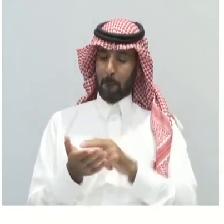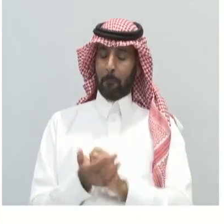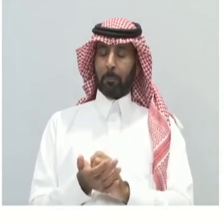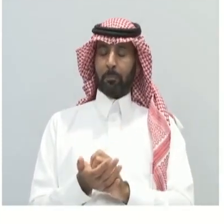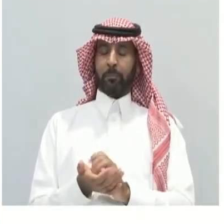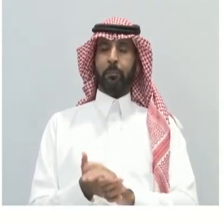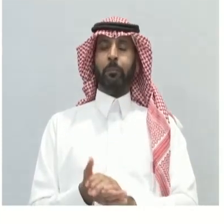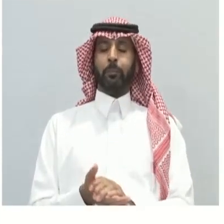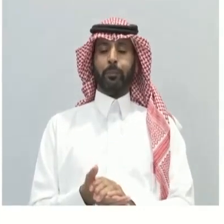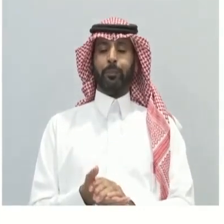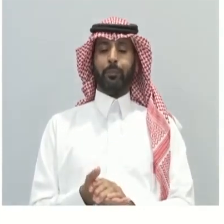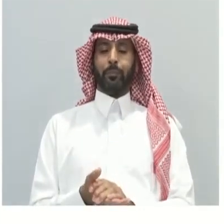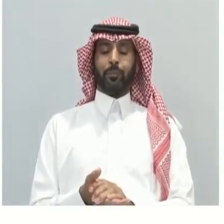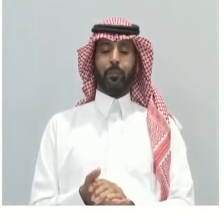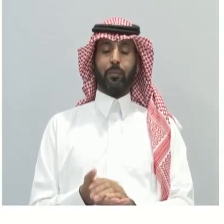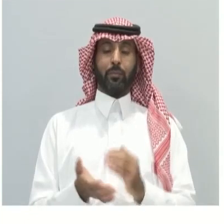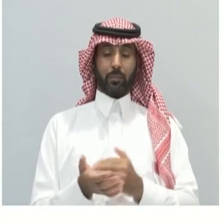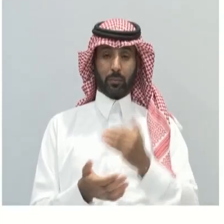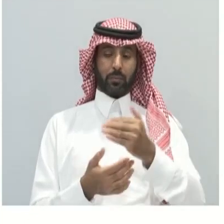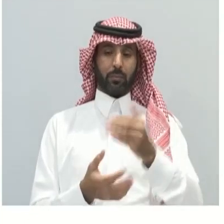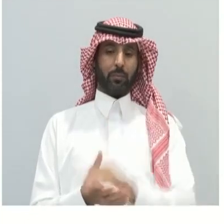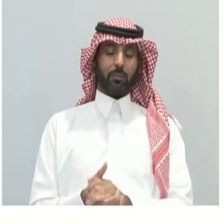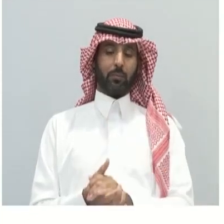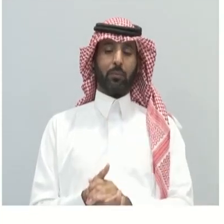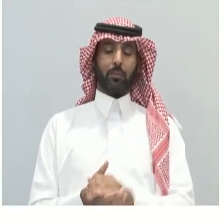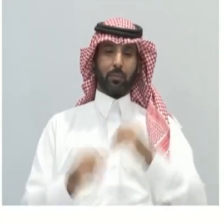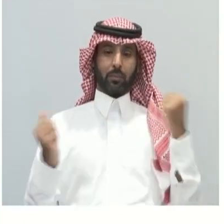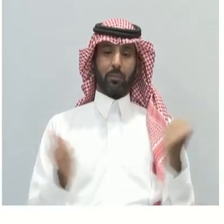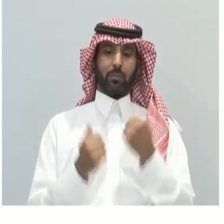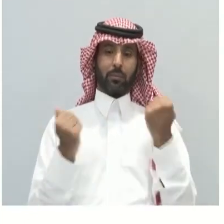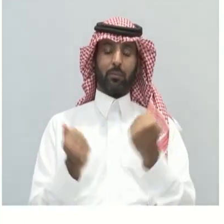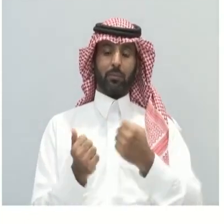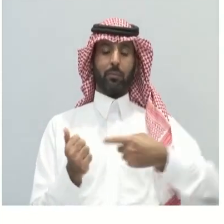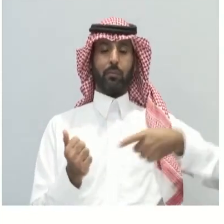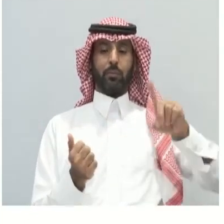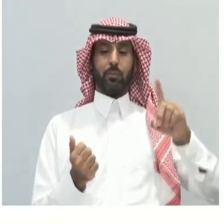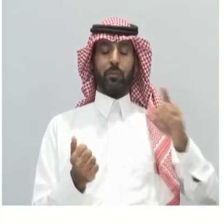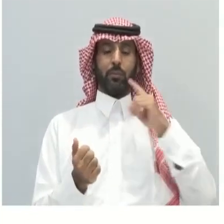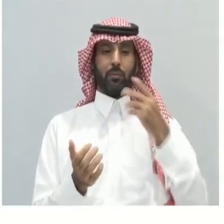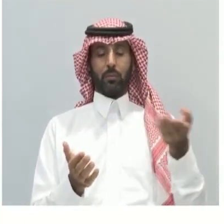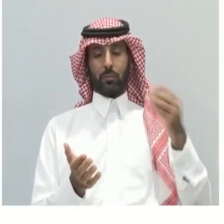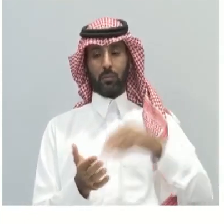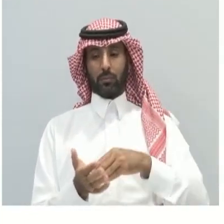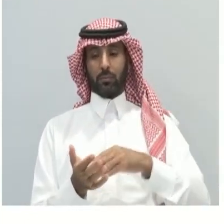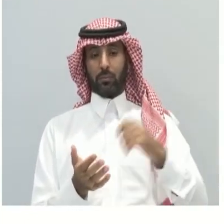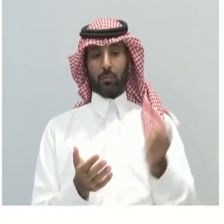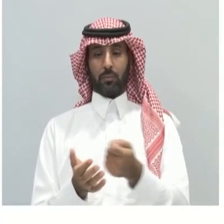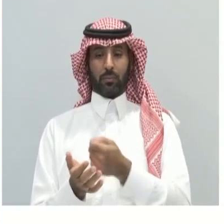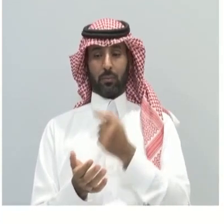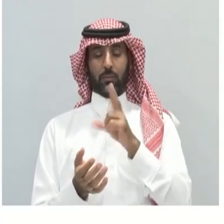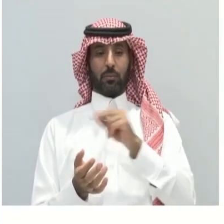the direct object. Continuing here with the exercise D, rewrite the sentences in the same